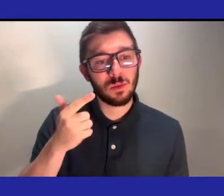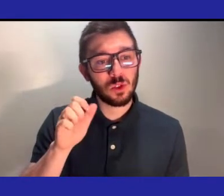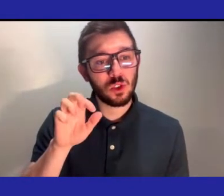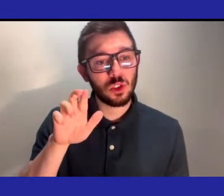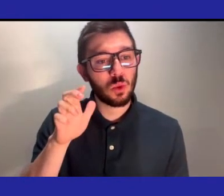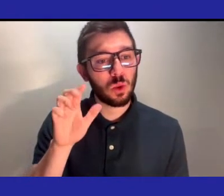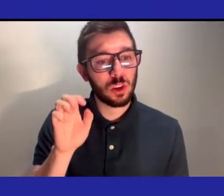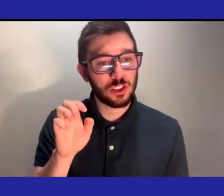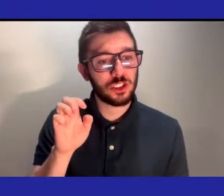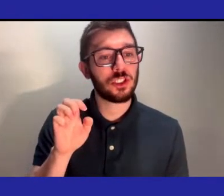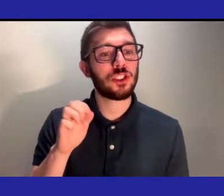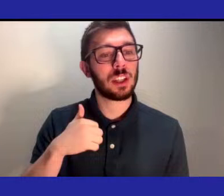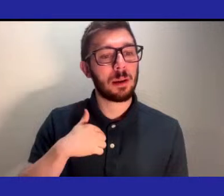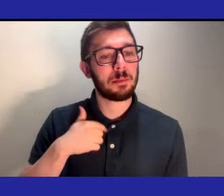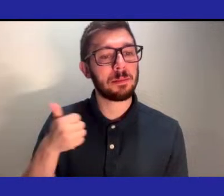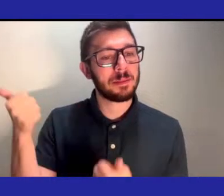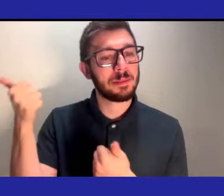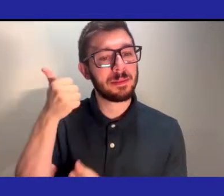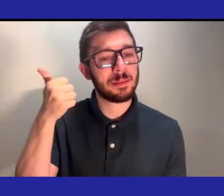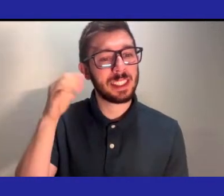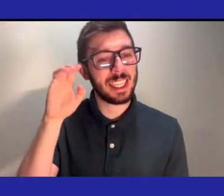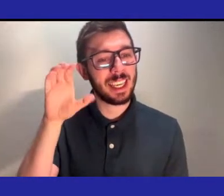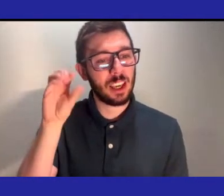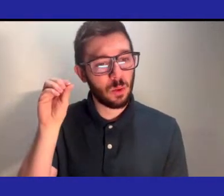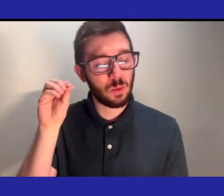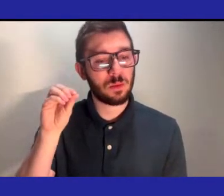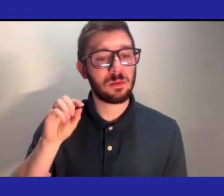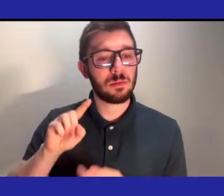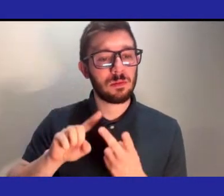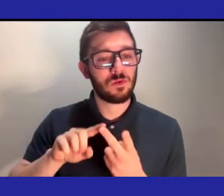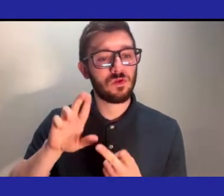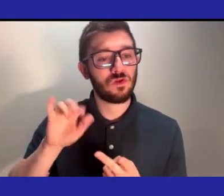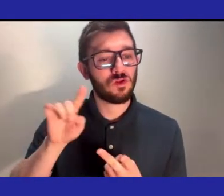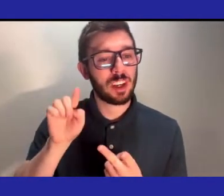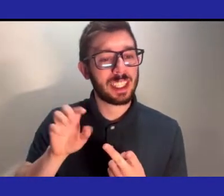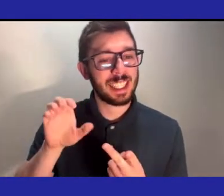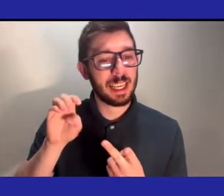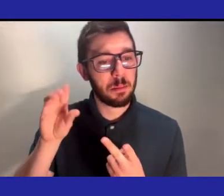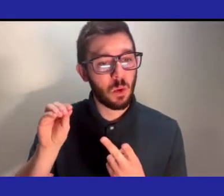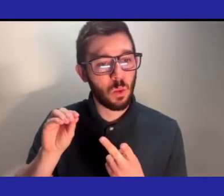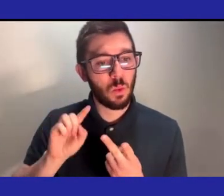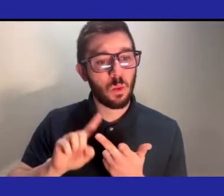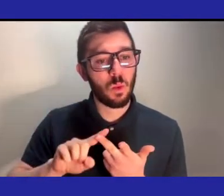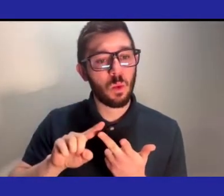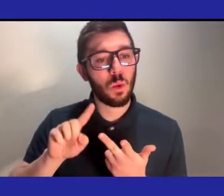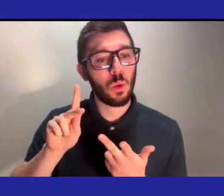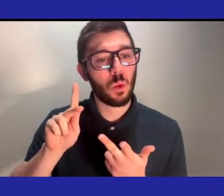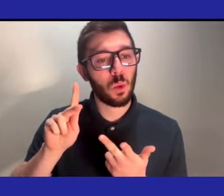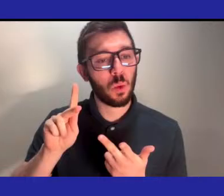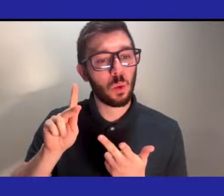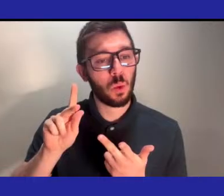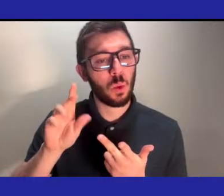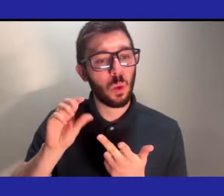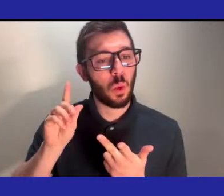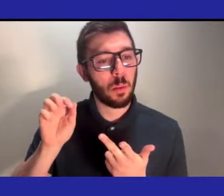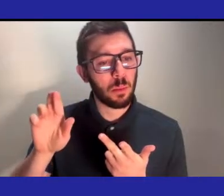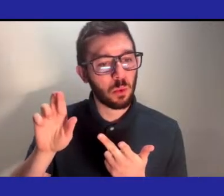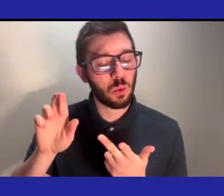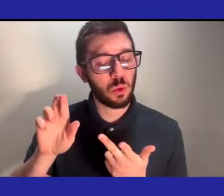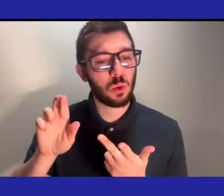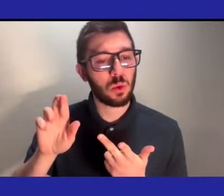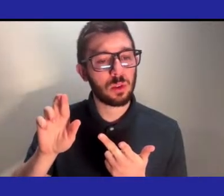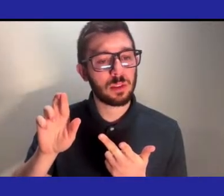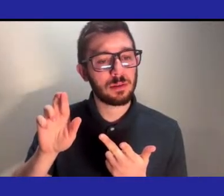Hospital. Maurice Wright, CMO. Art Cooper, I'm Director of Pediatric